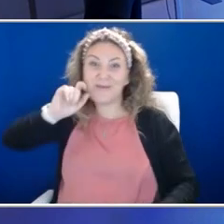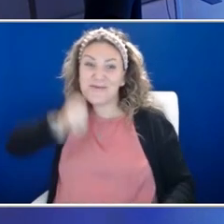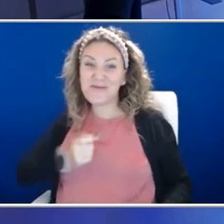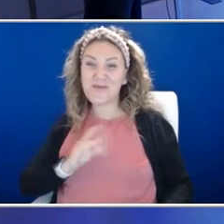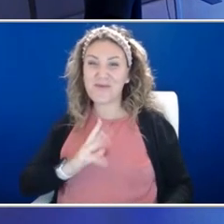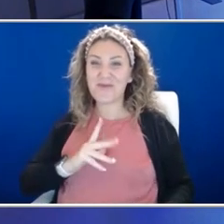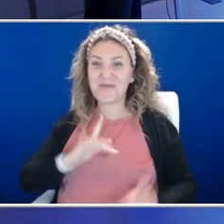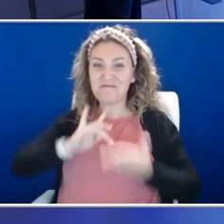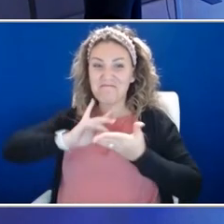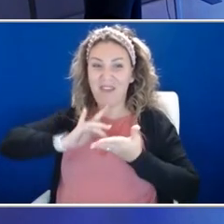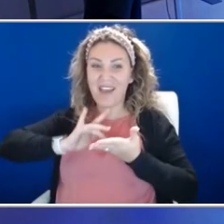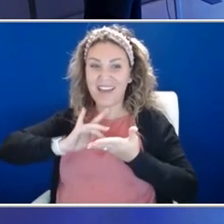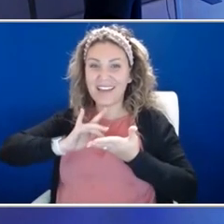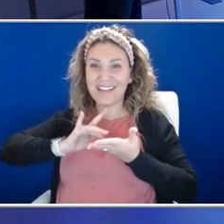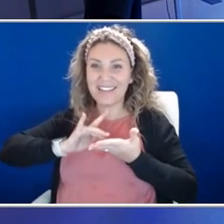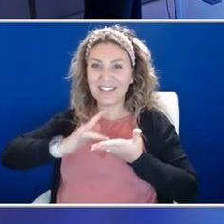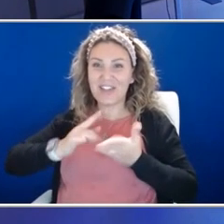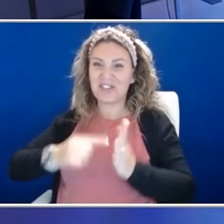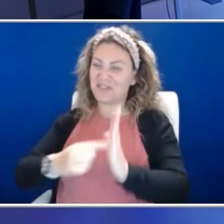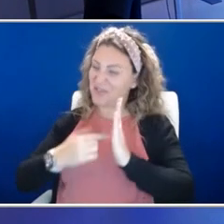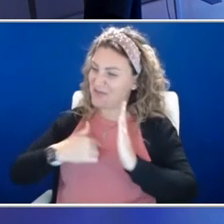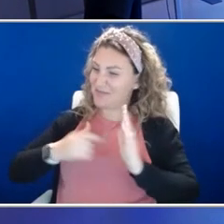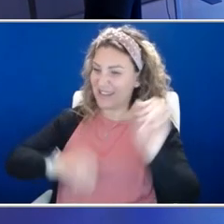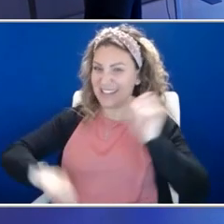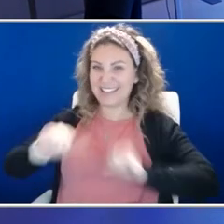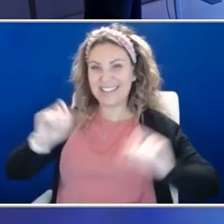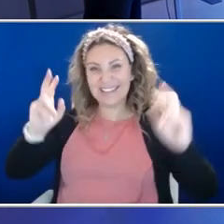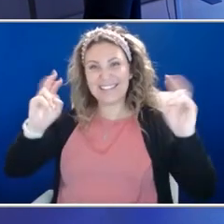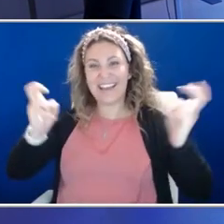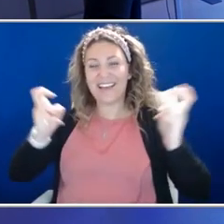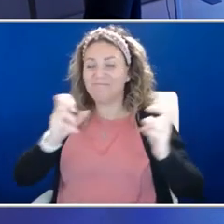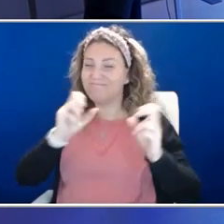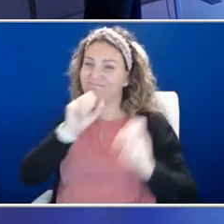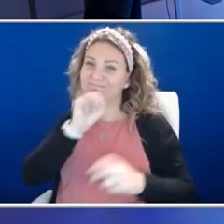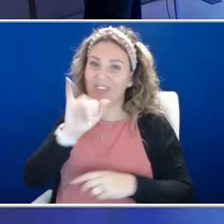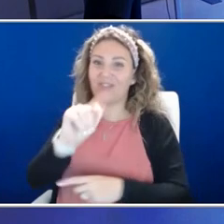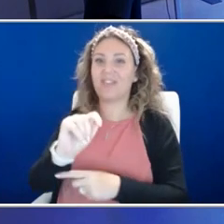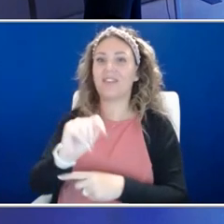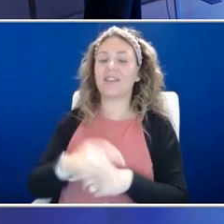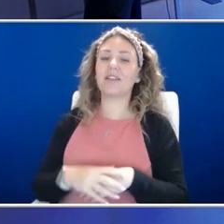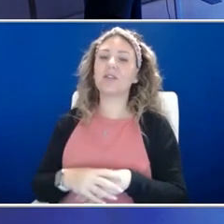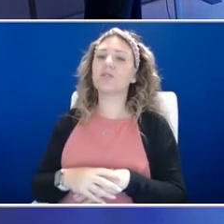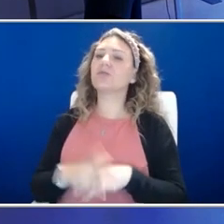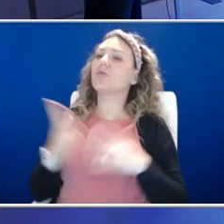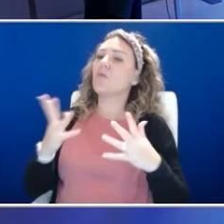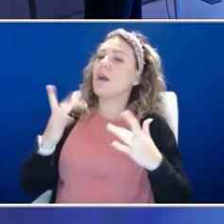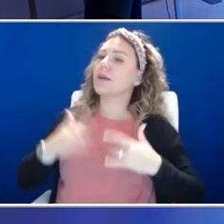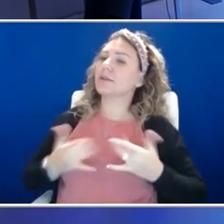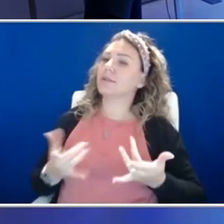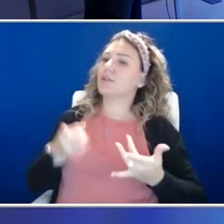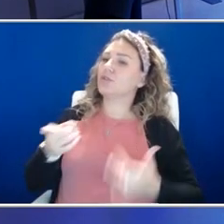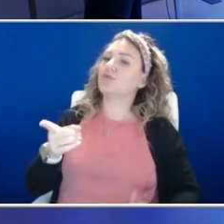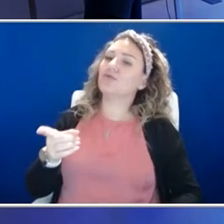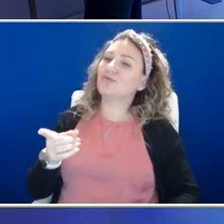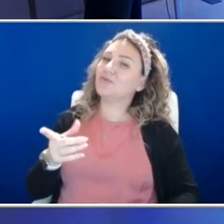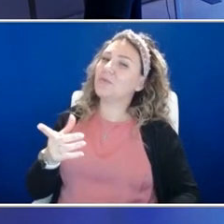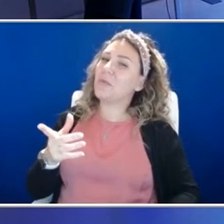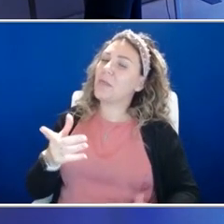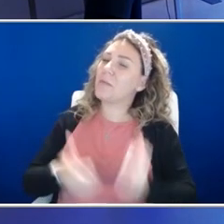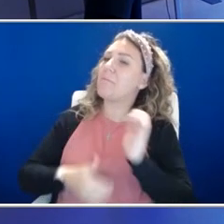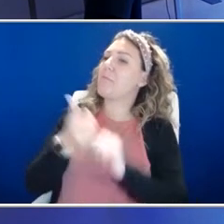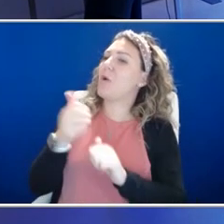is show me the science. I love that. That's great. All right, so what excites you, May, the most about all